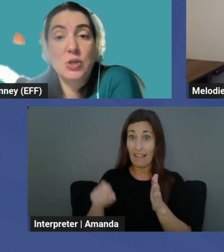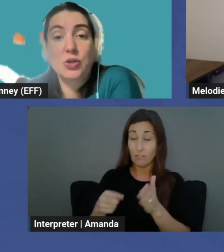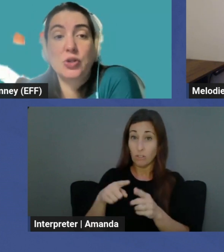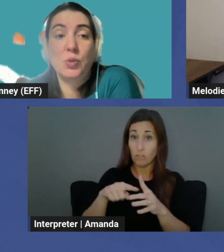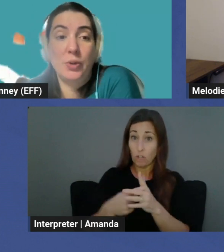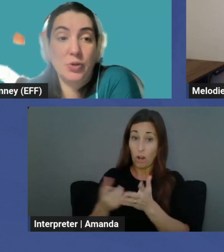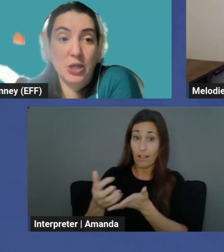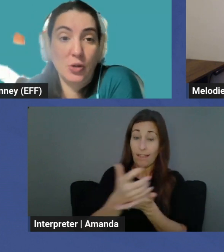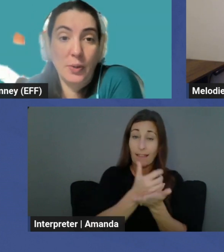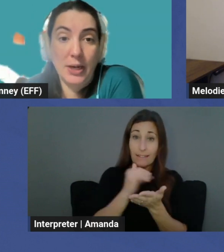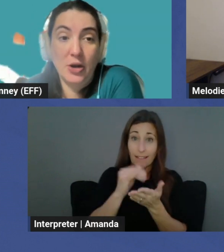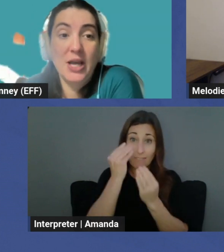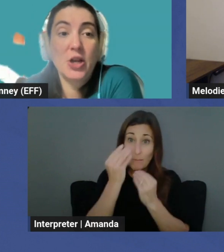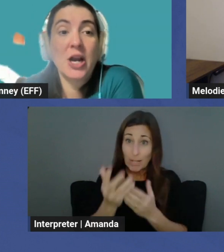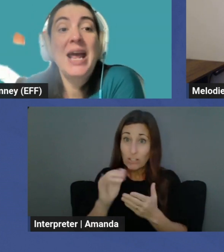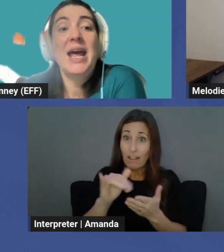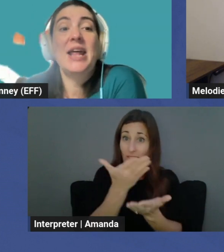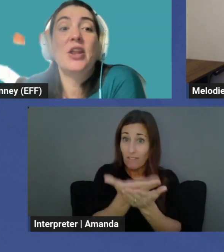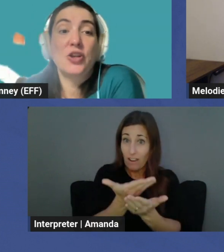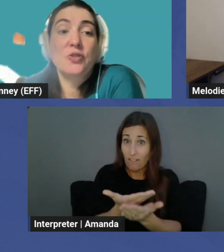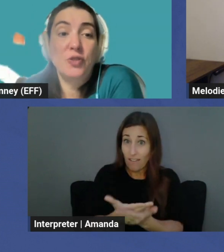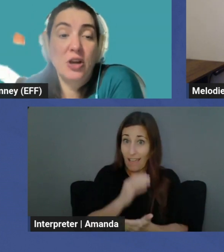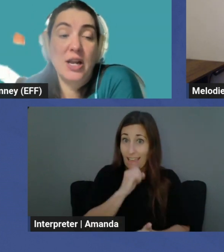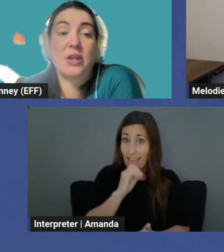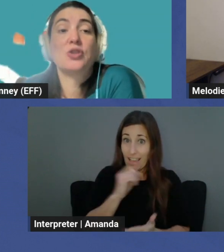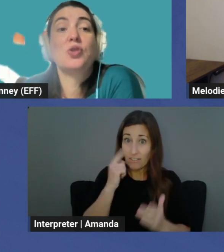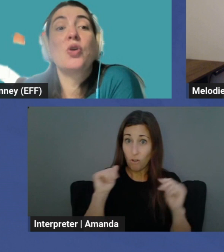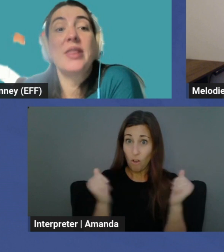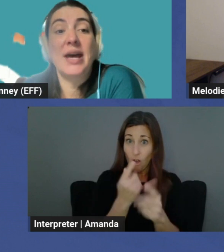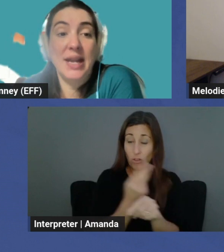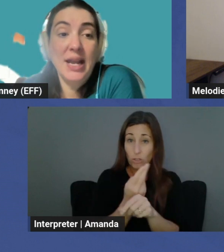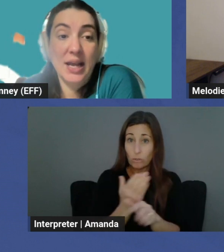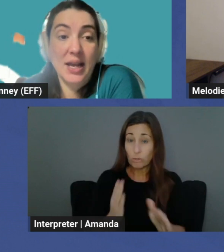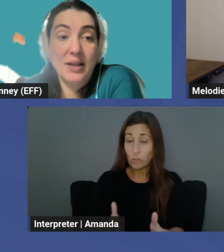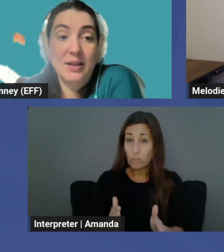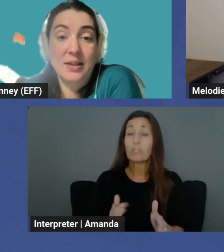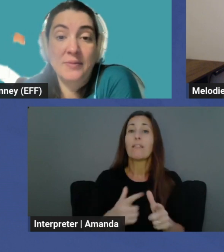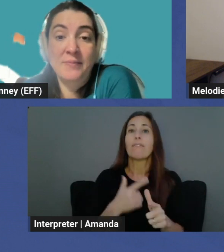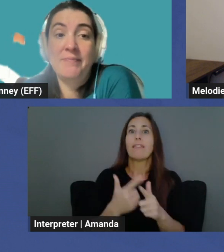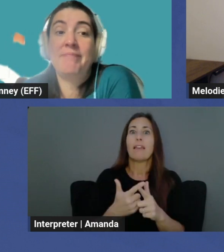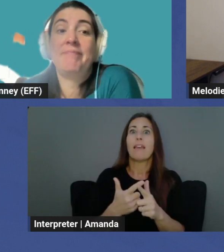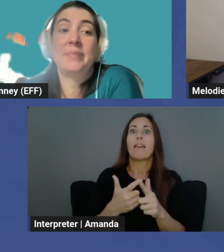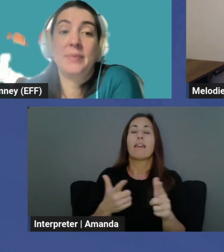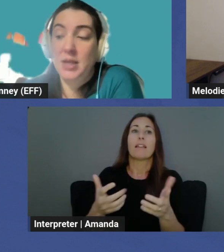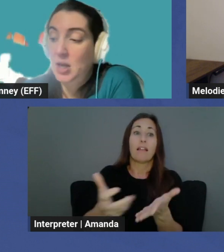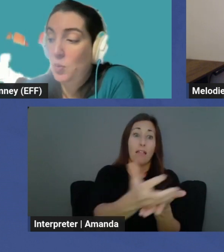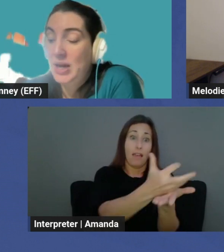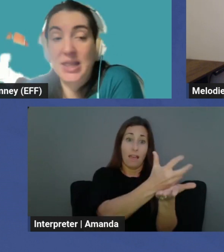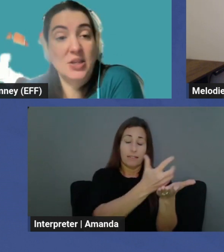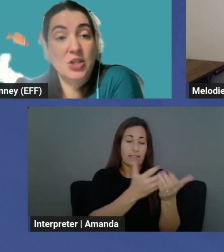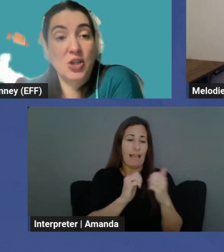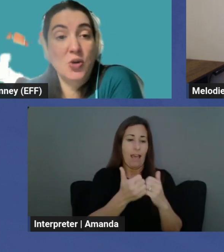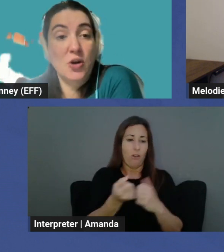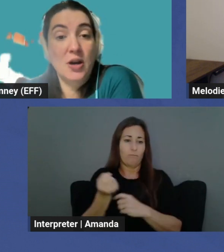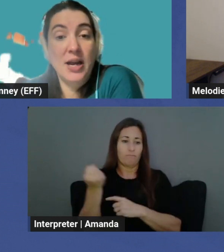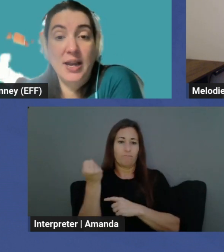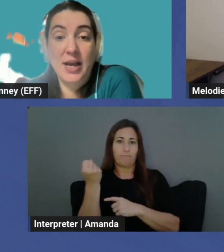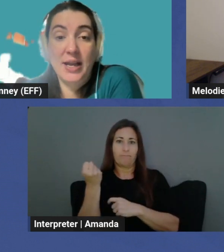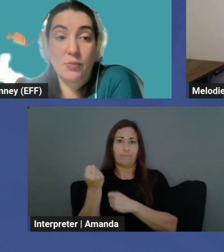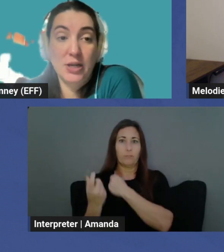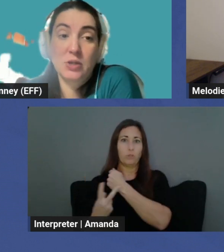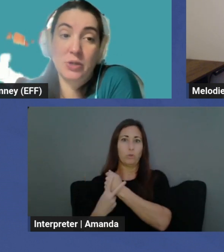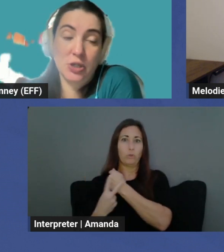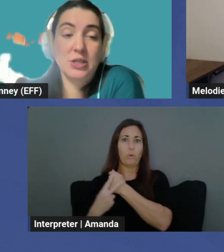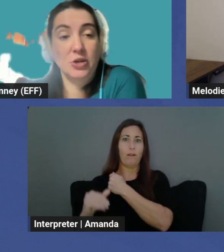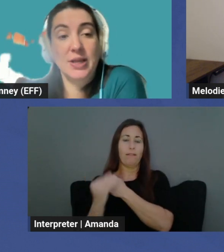verify users in one particular way or another, and then also figure out how to store that data in a way that is secure and not